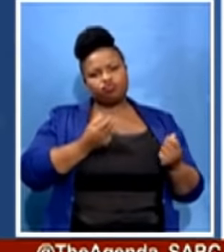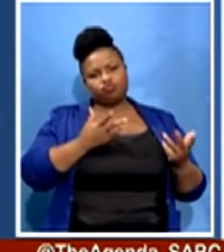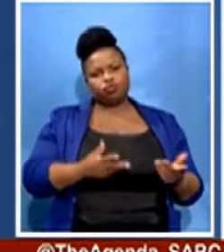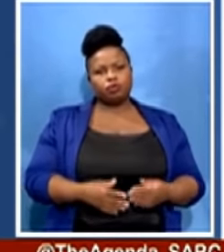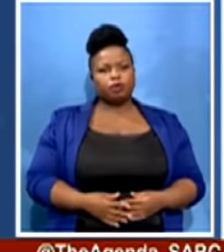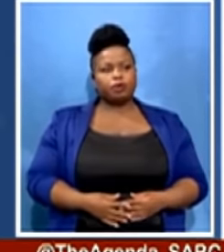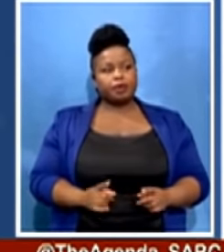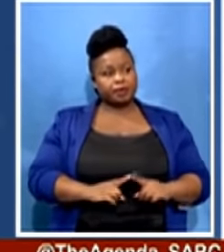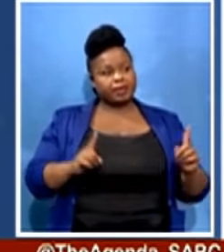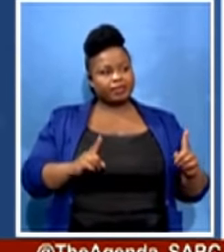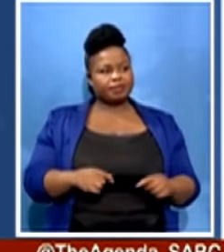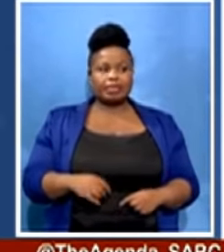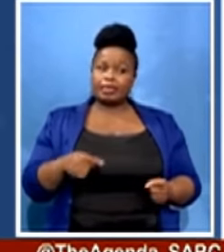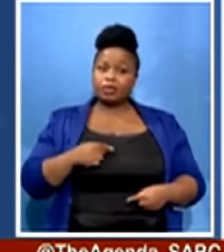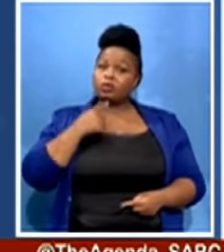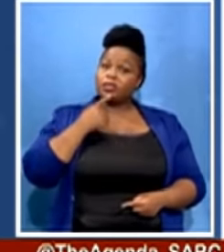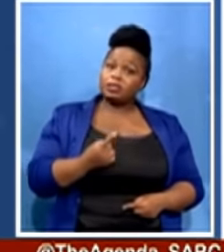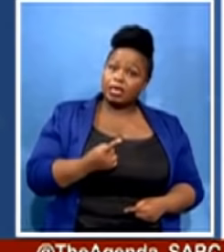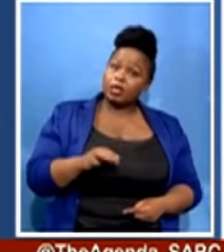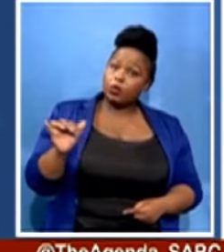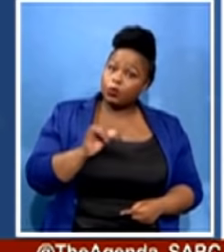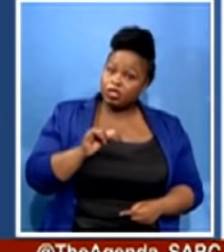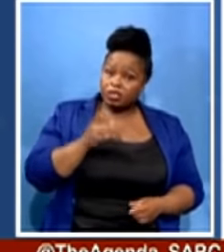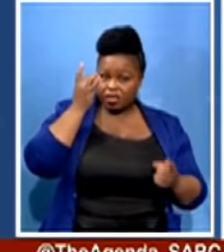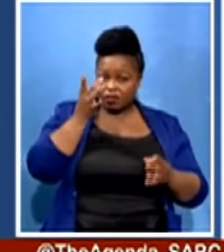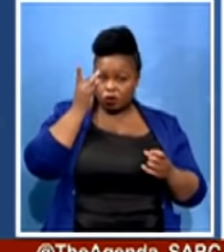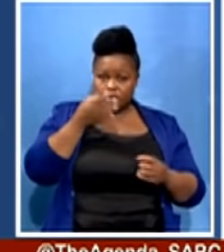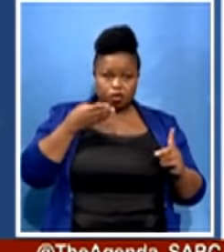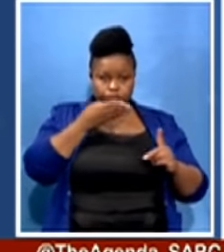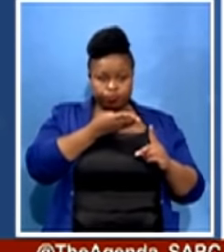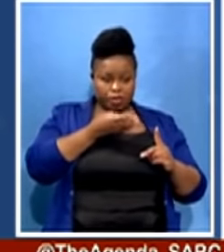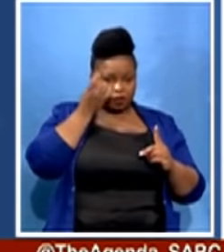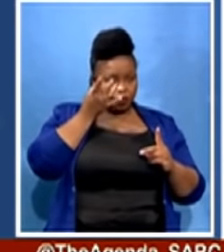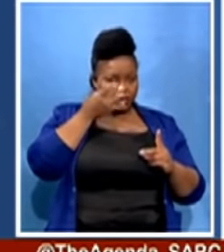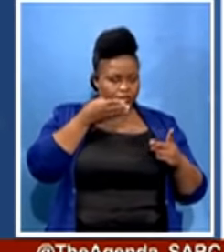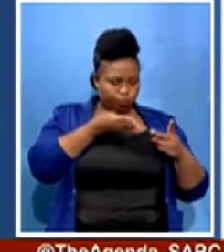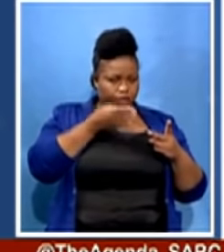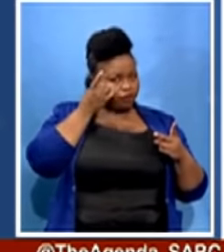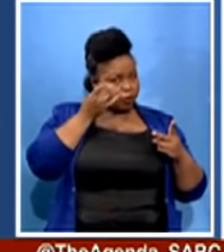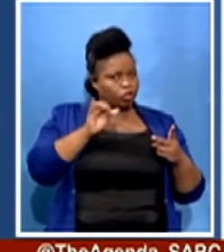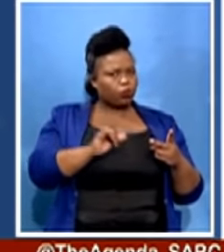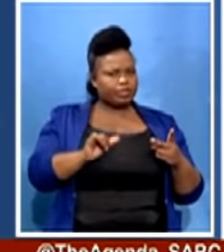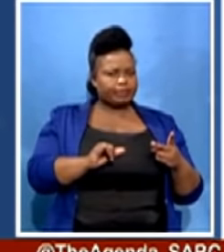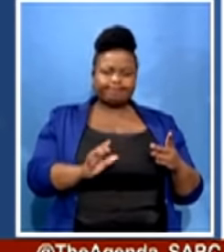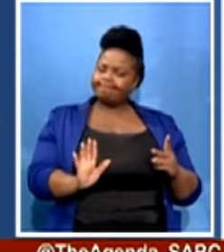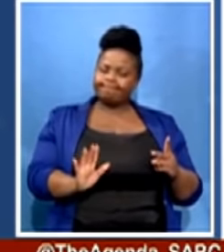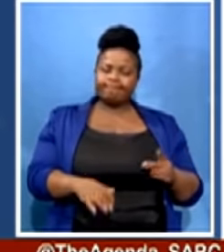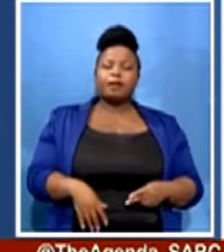specifically what is stored in here. I can tell you it's important commission information.